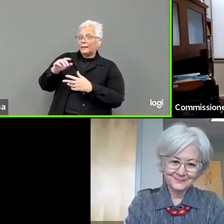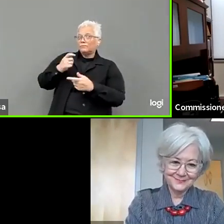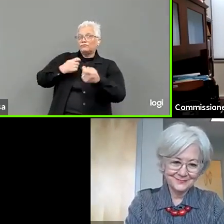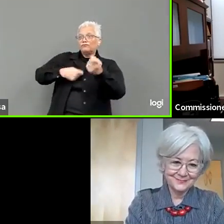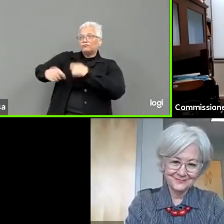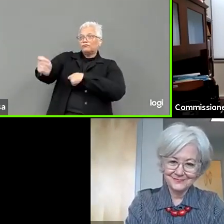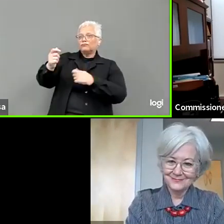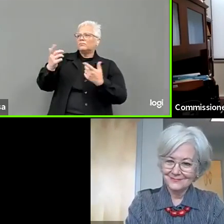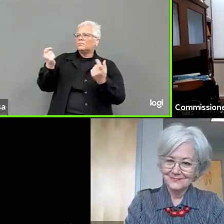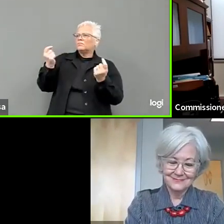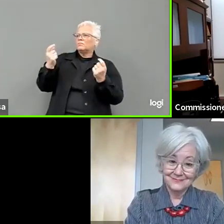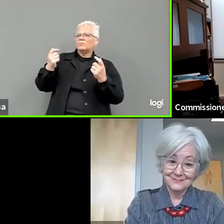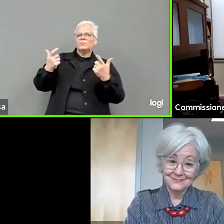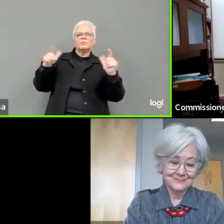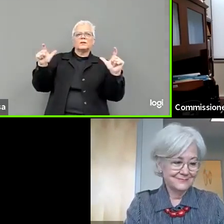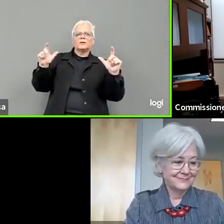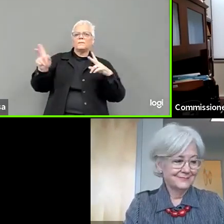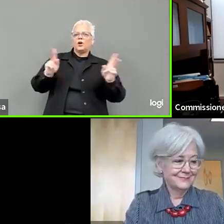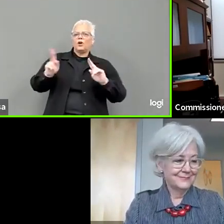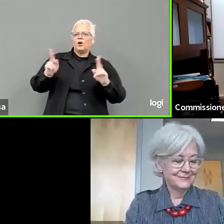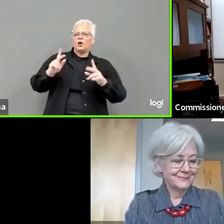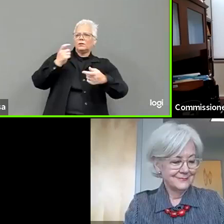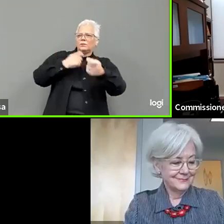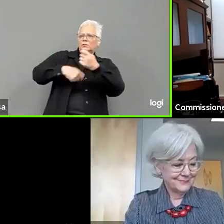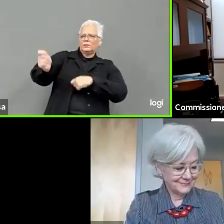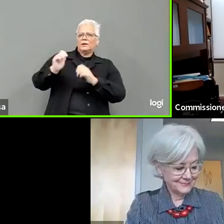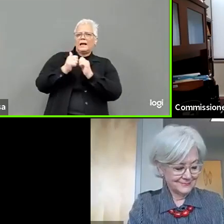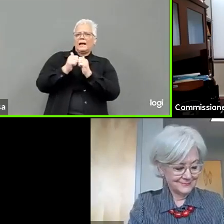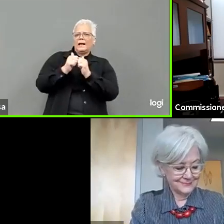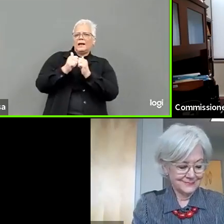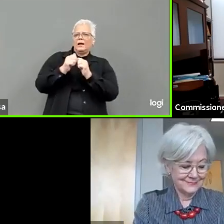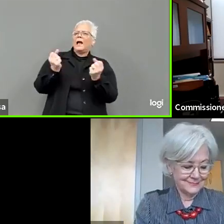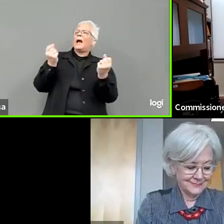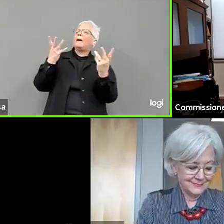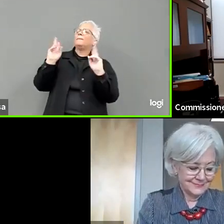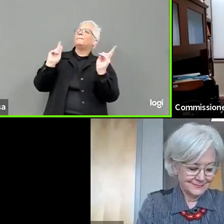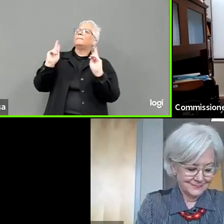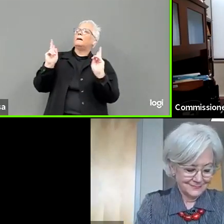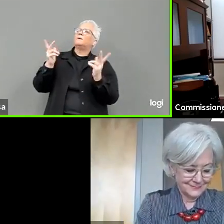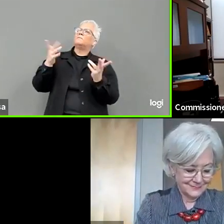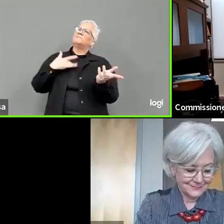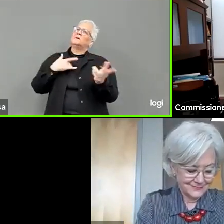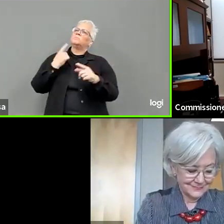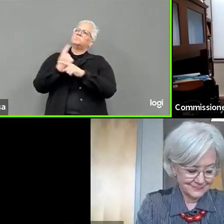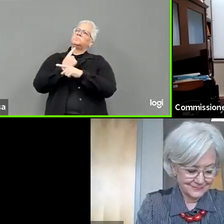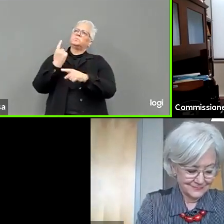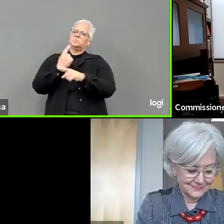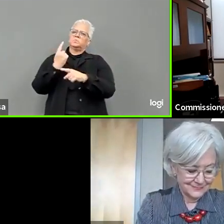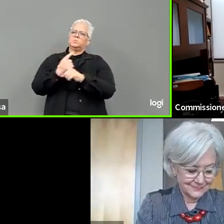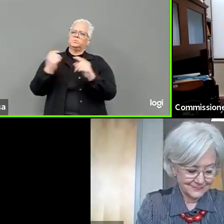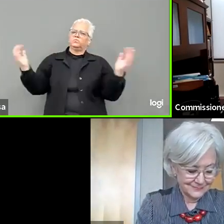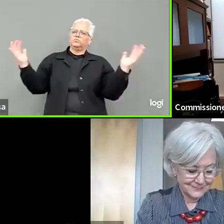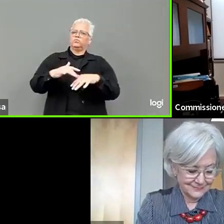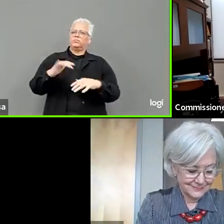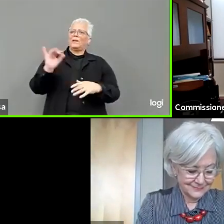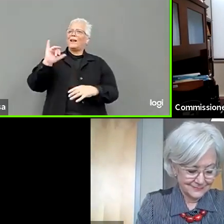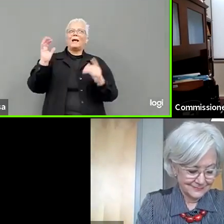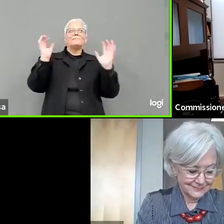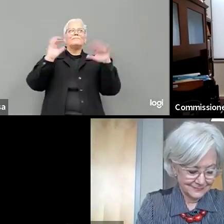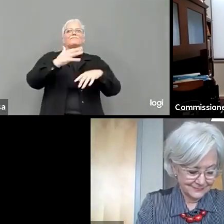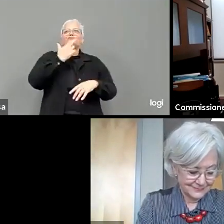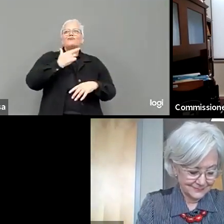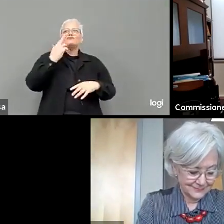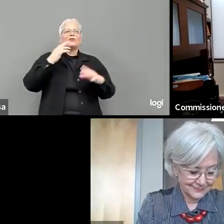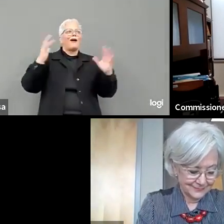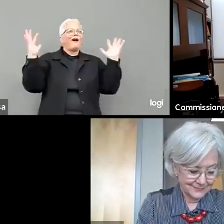to gather? Is there a safe way to handle it? How many should be there? How do you handle the traditional buffet food, things like that?